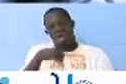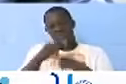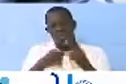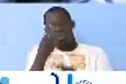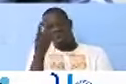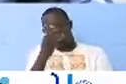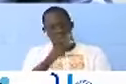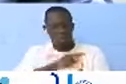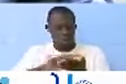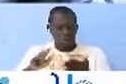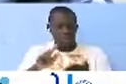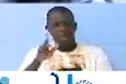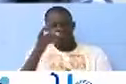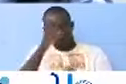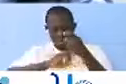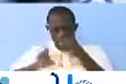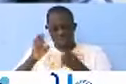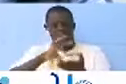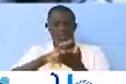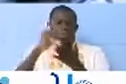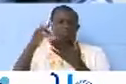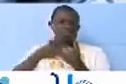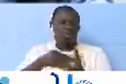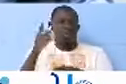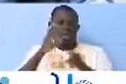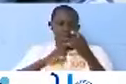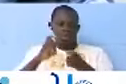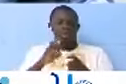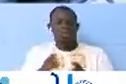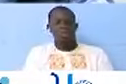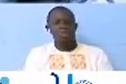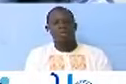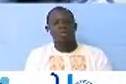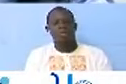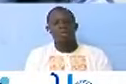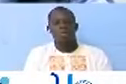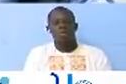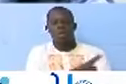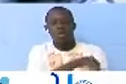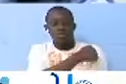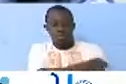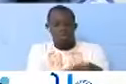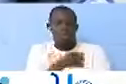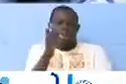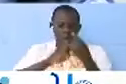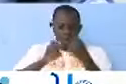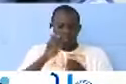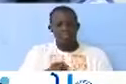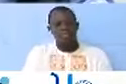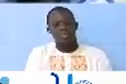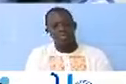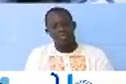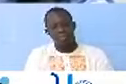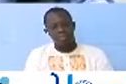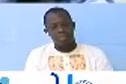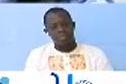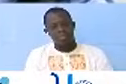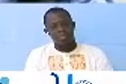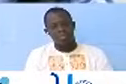1 week, he was transferred again to the hospital.